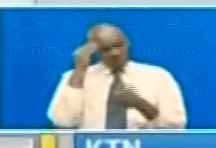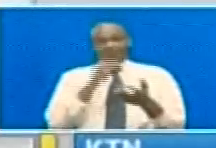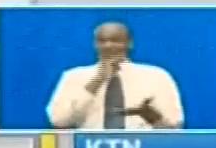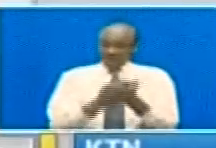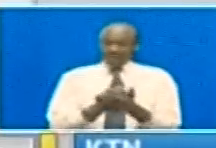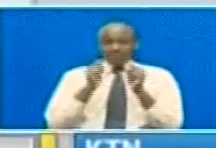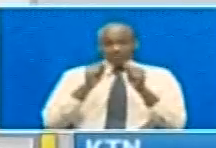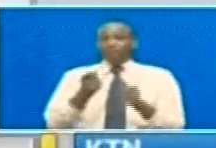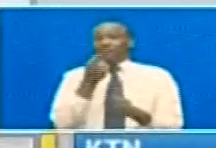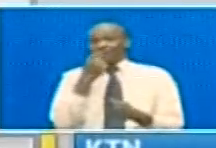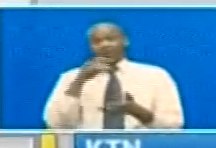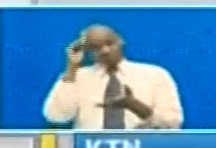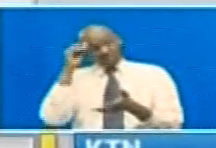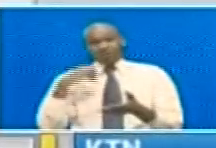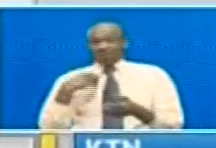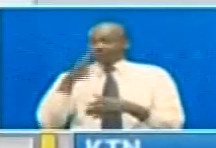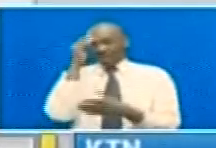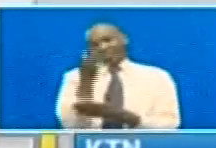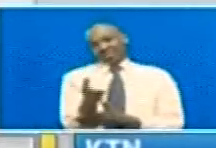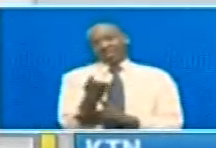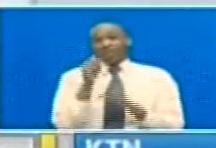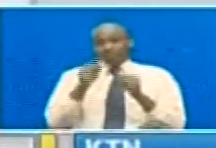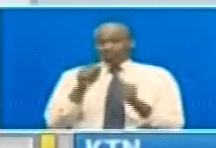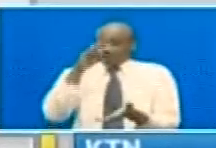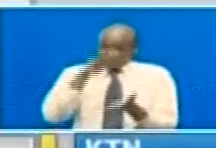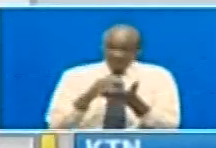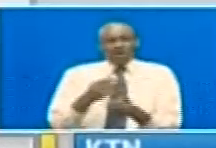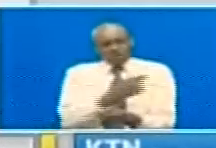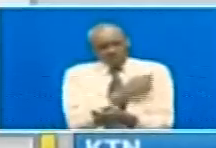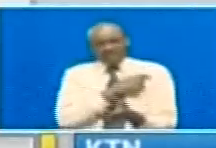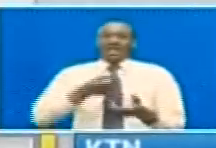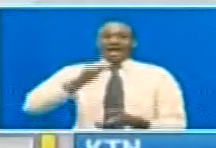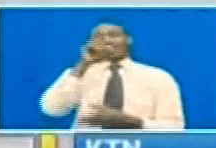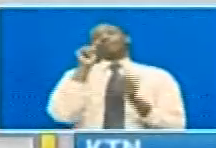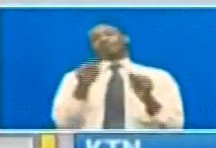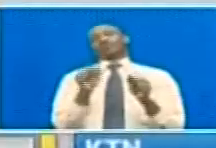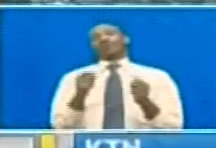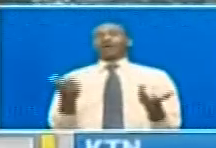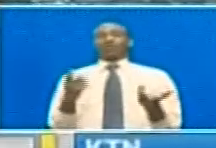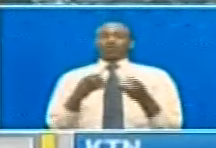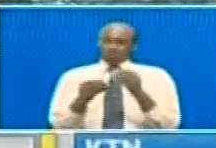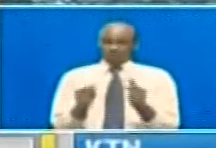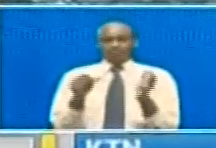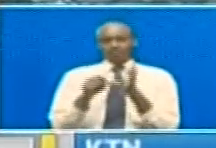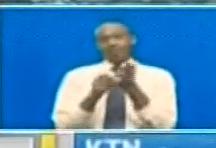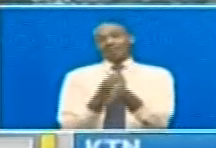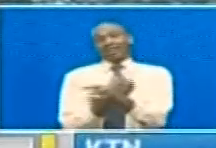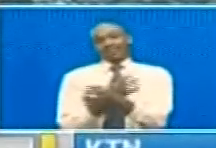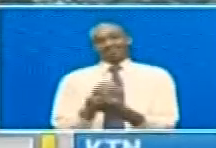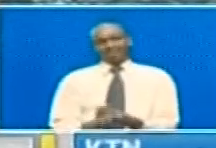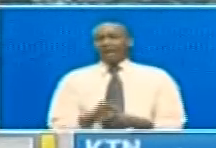students who want to study oncology. This would reduce the shortage in doctors and allow quicker treatment of cancer patients. But of course, all this